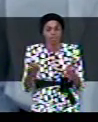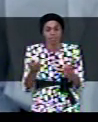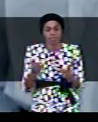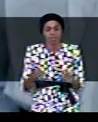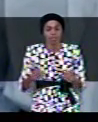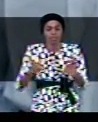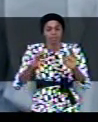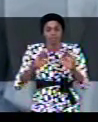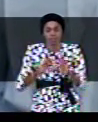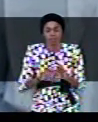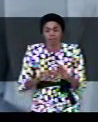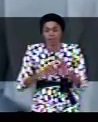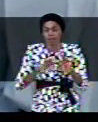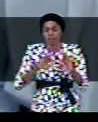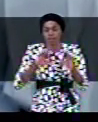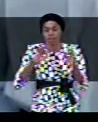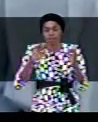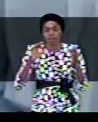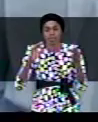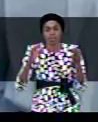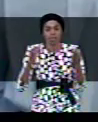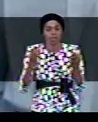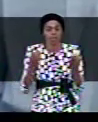but the